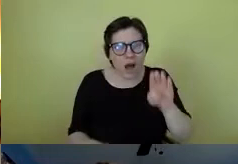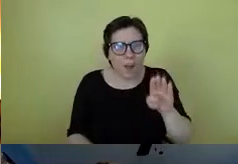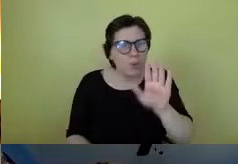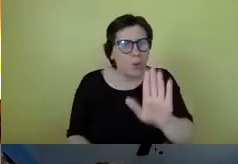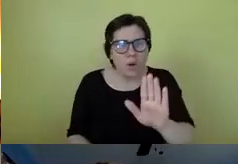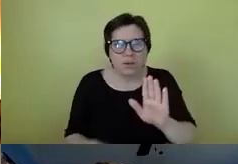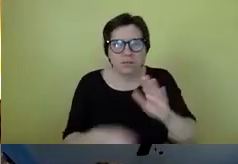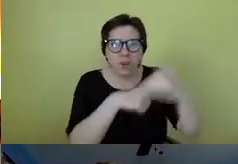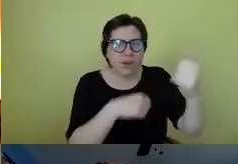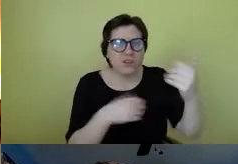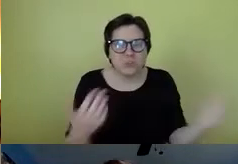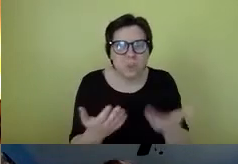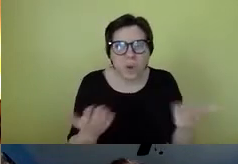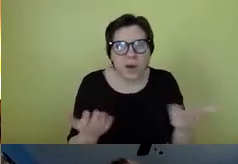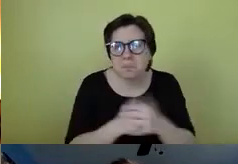possibility?